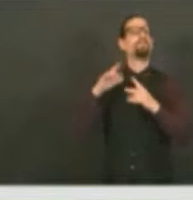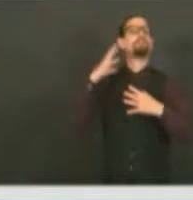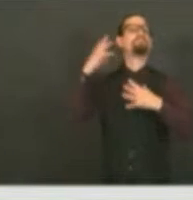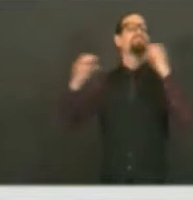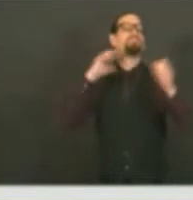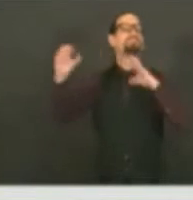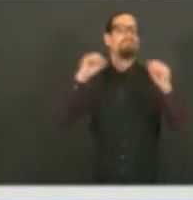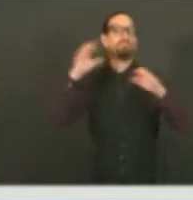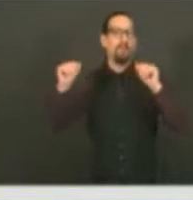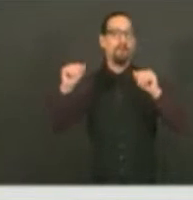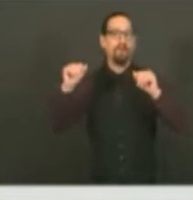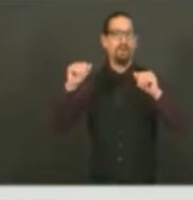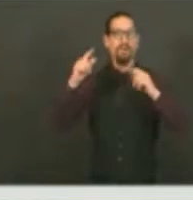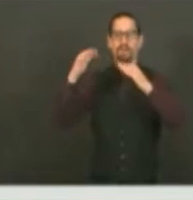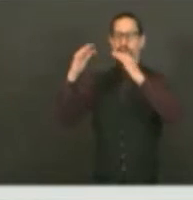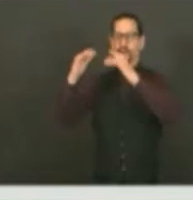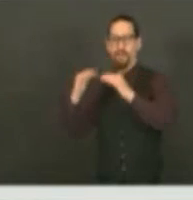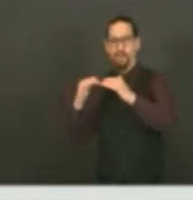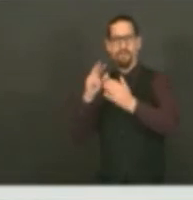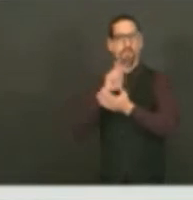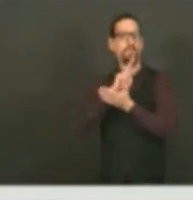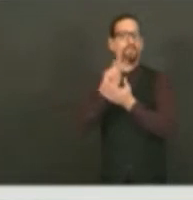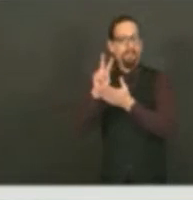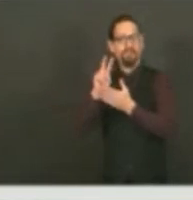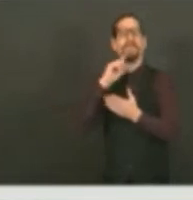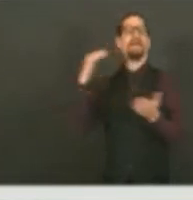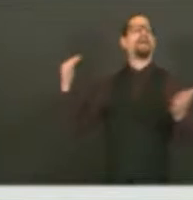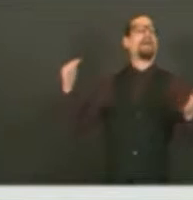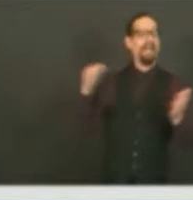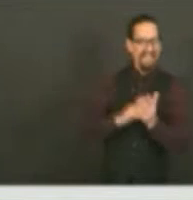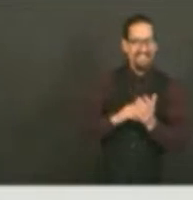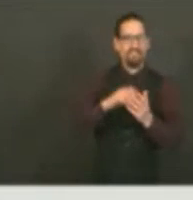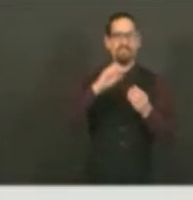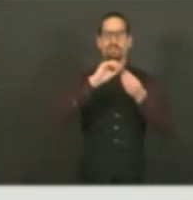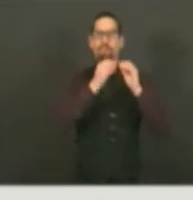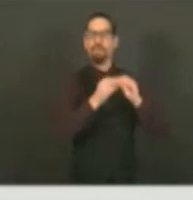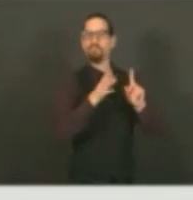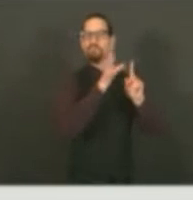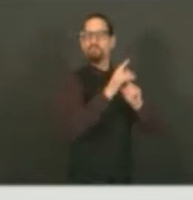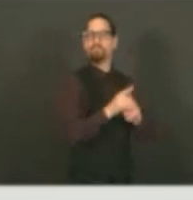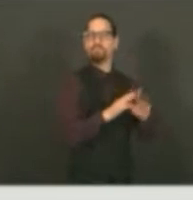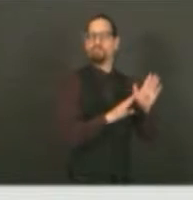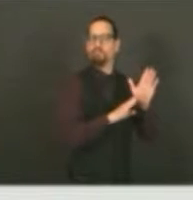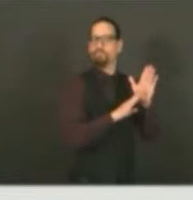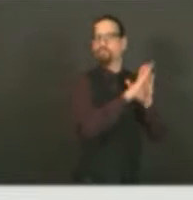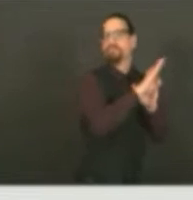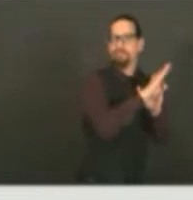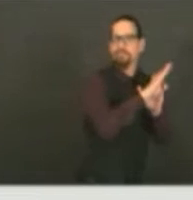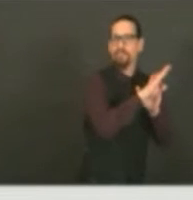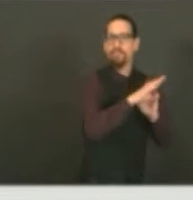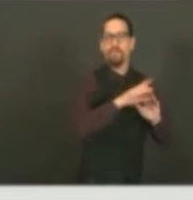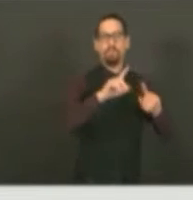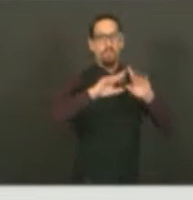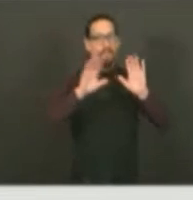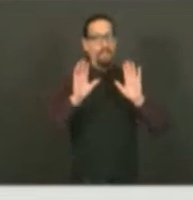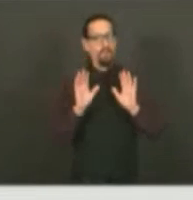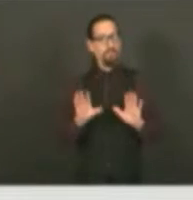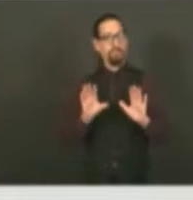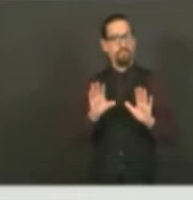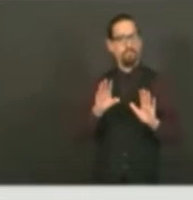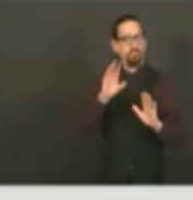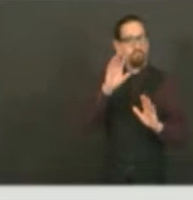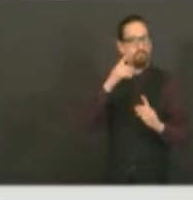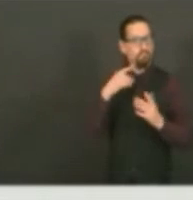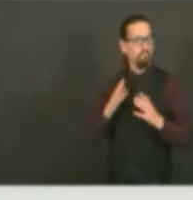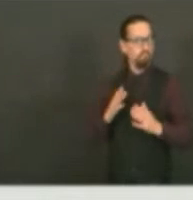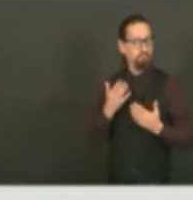that. But here's the good news. As you can see in the slide before you, the data has been moving in